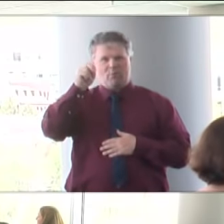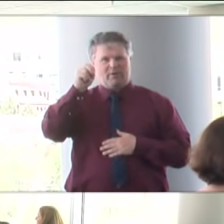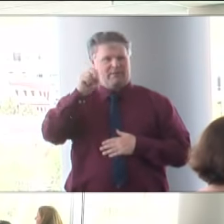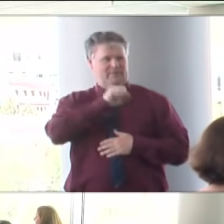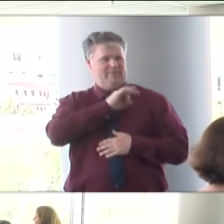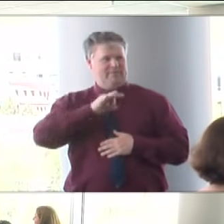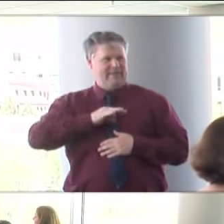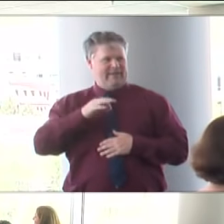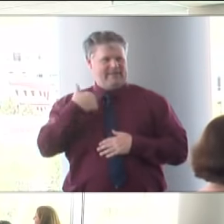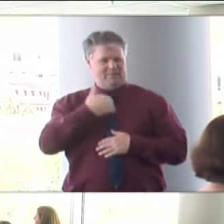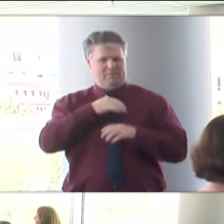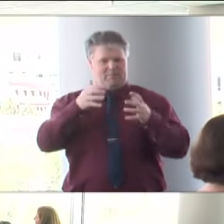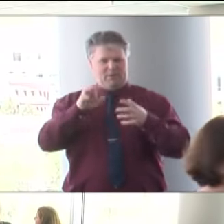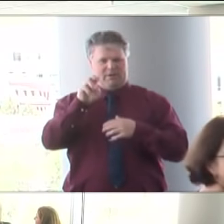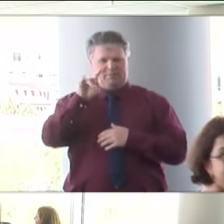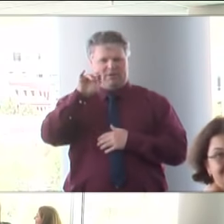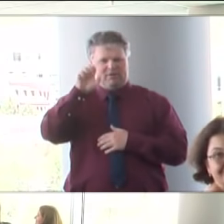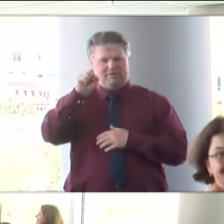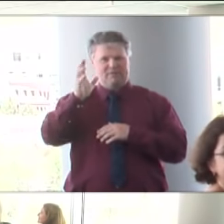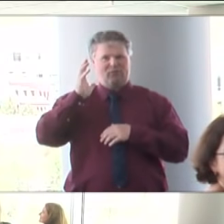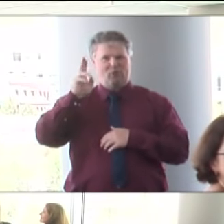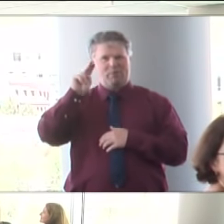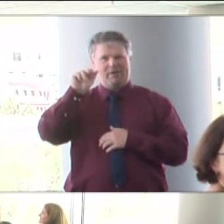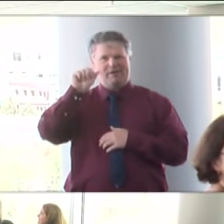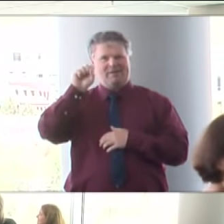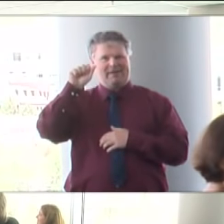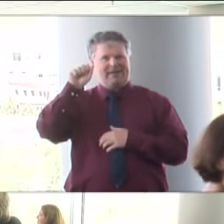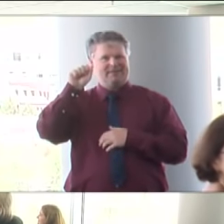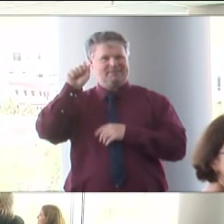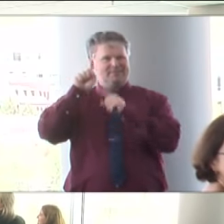Faculty Member Emeritus and Former NASA Astronaut.